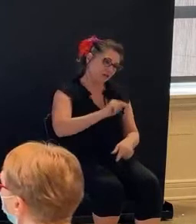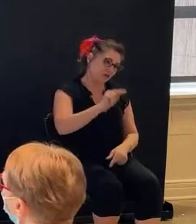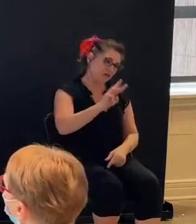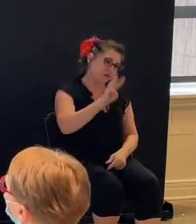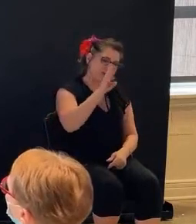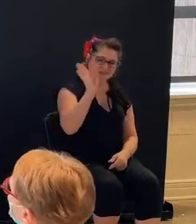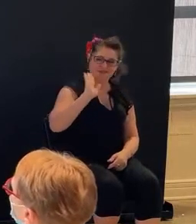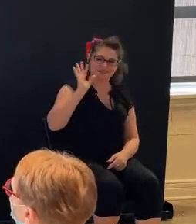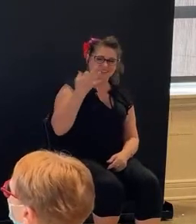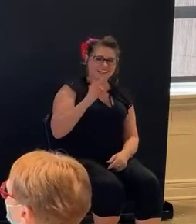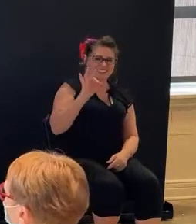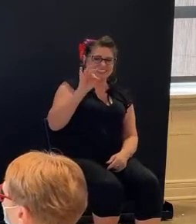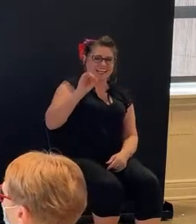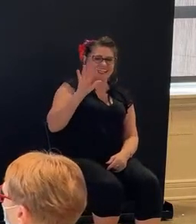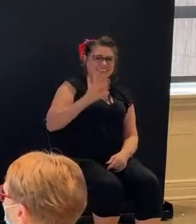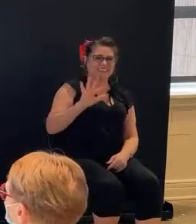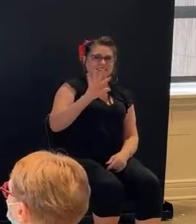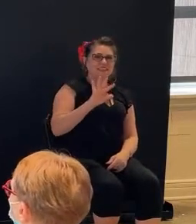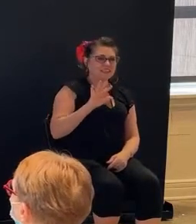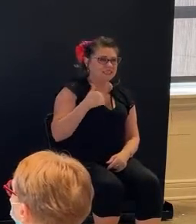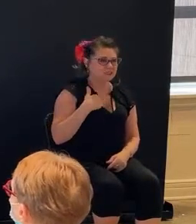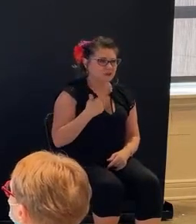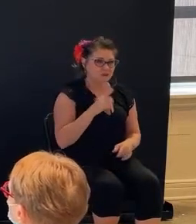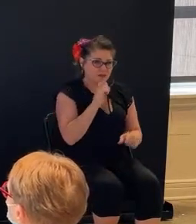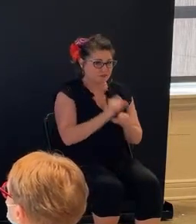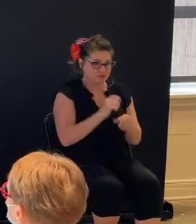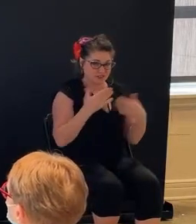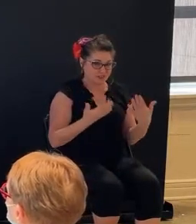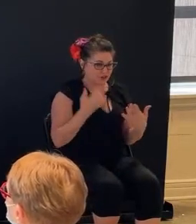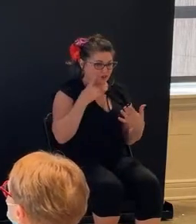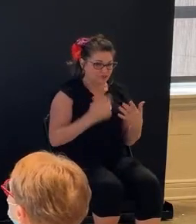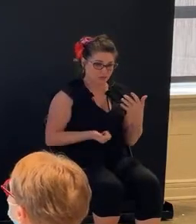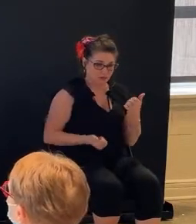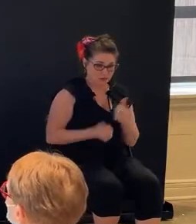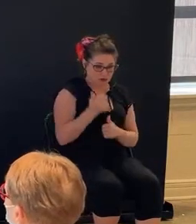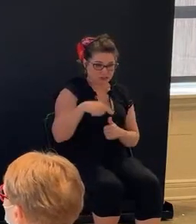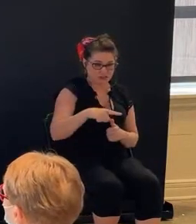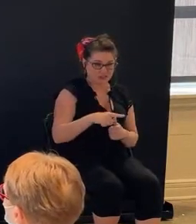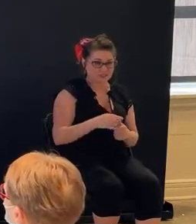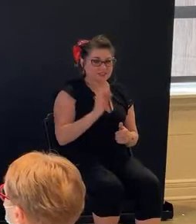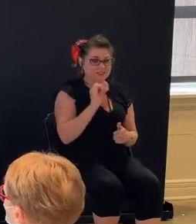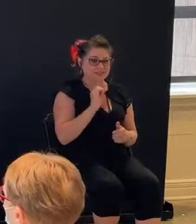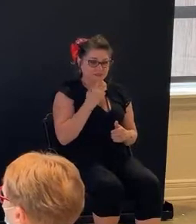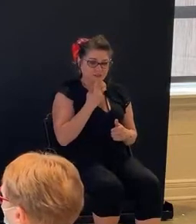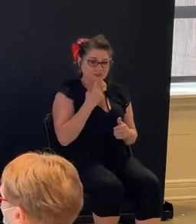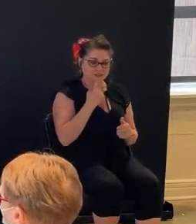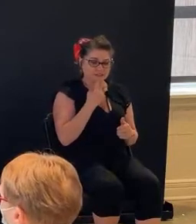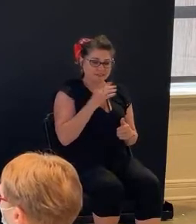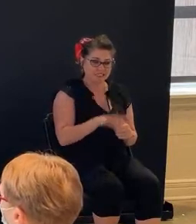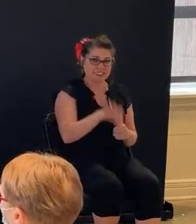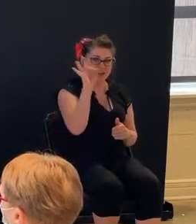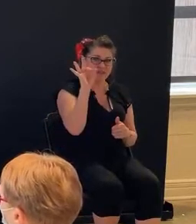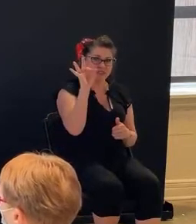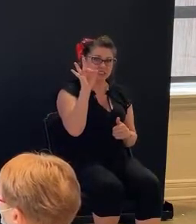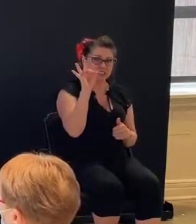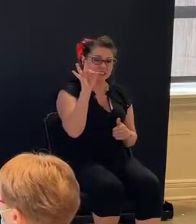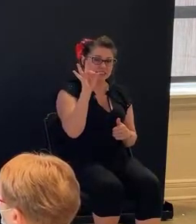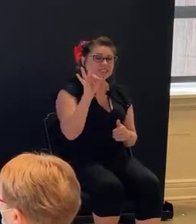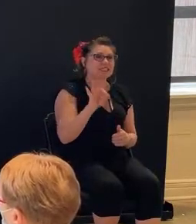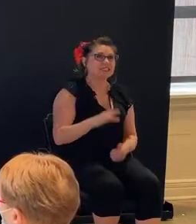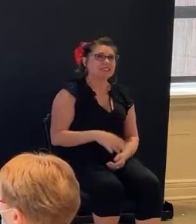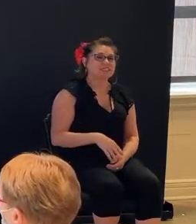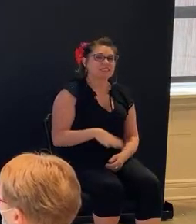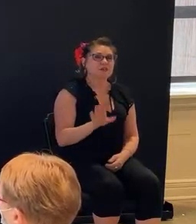1990, I think. So I was actually here for a lot of these major discoveries. You know, when I said that it had only been since kind of